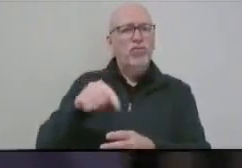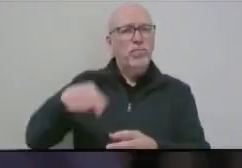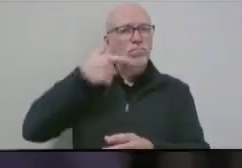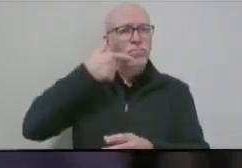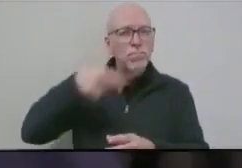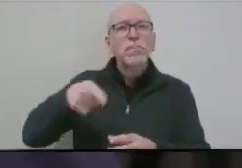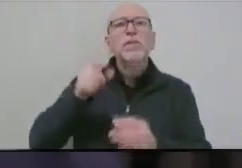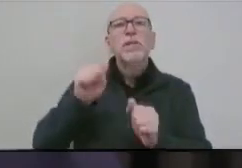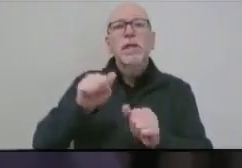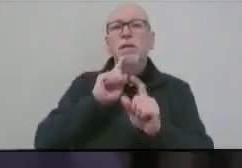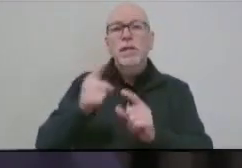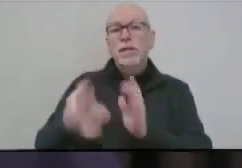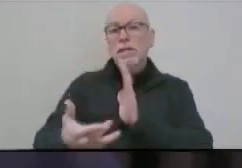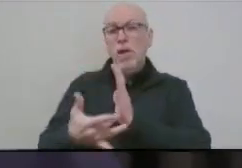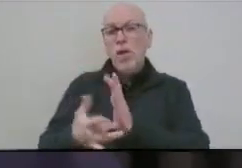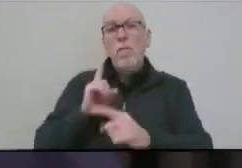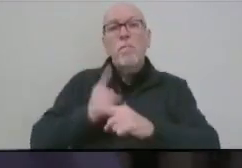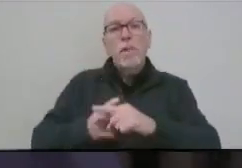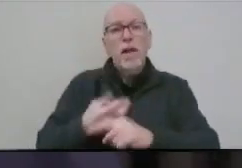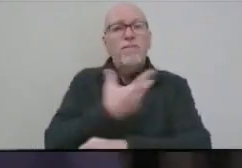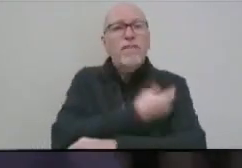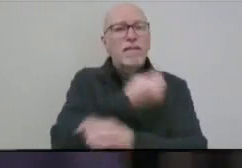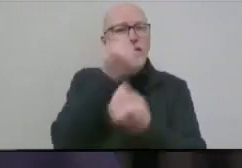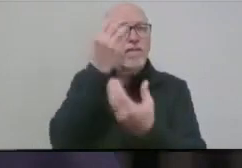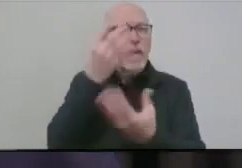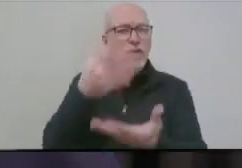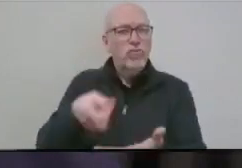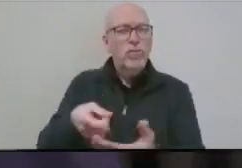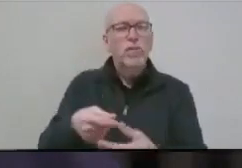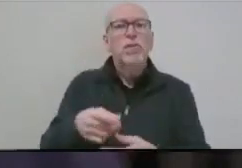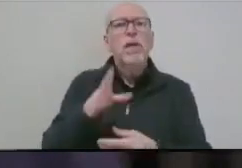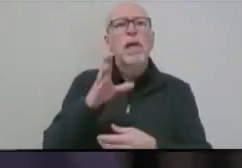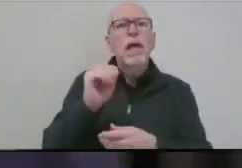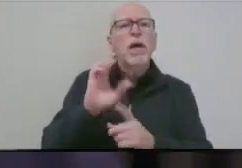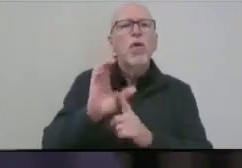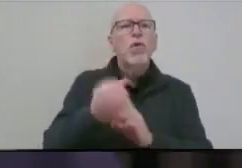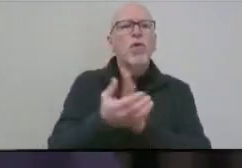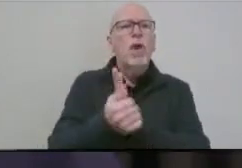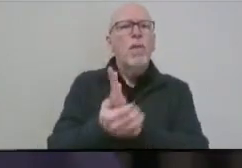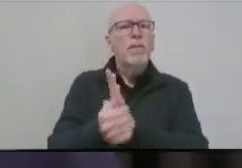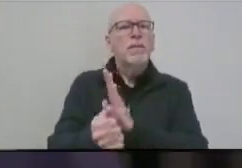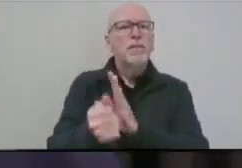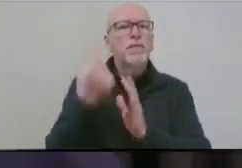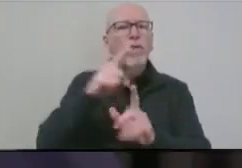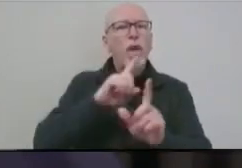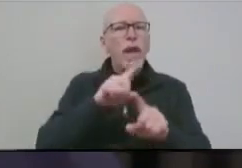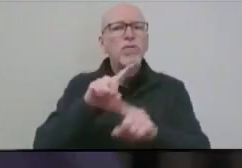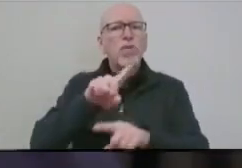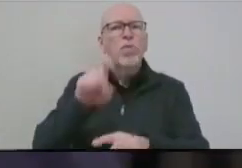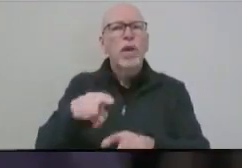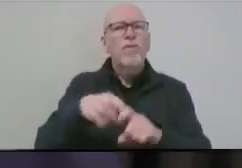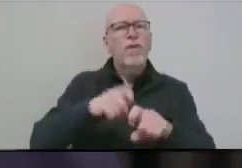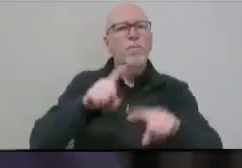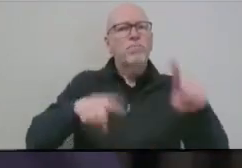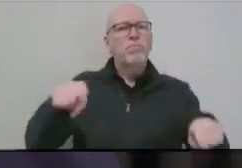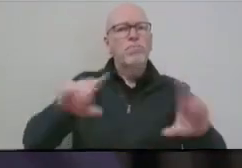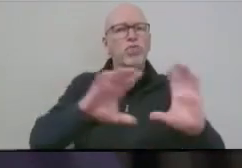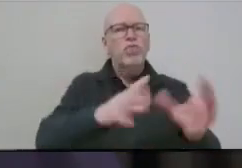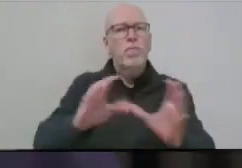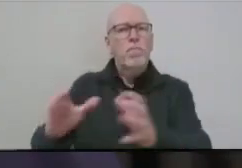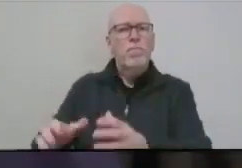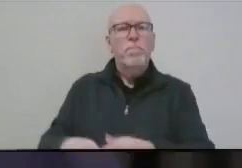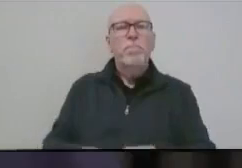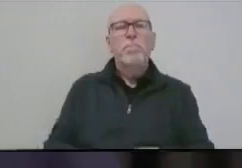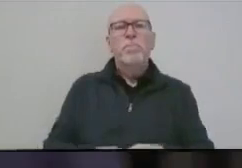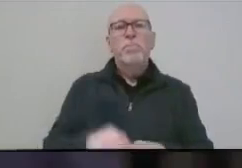system, but also in vaccine information and cultural competency techniques for answering questions from diverse groups. These teams